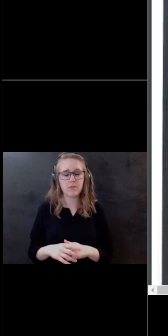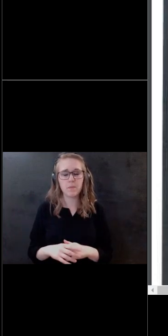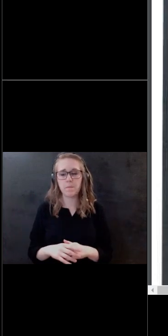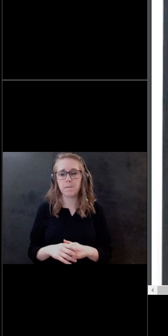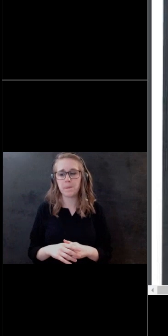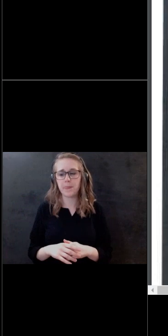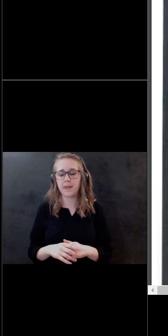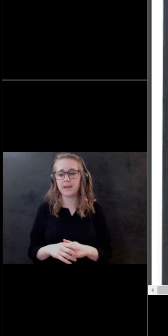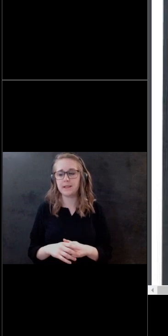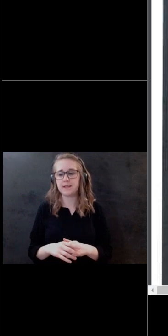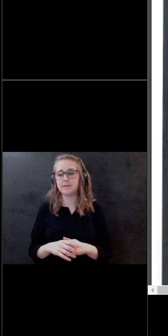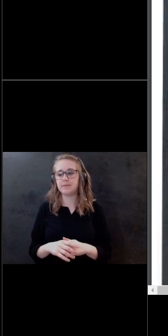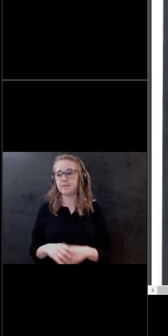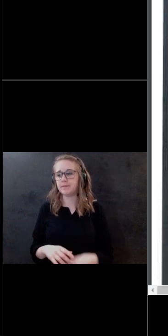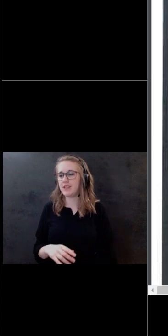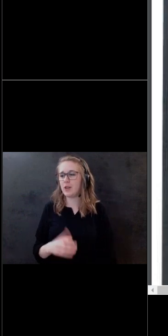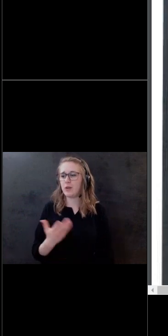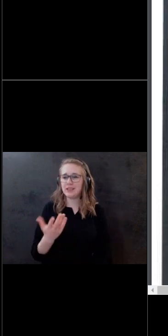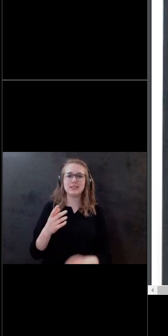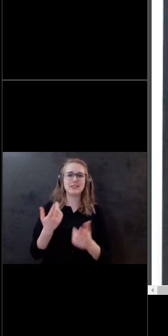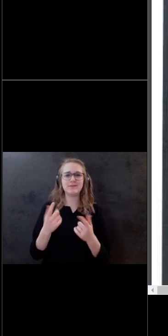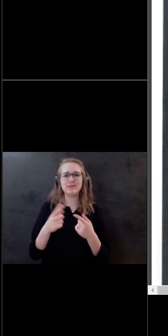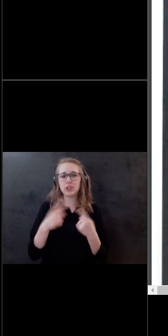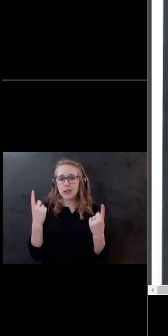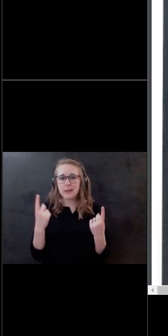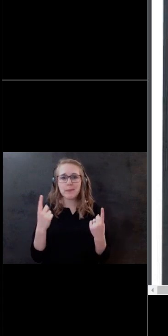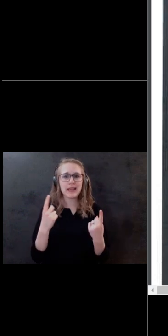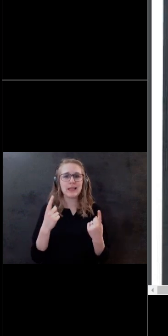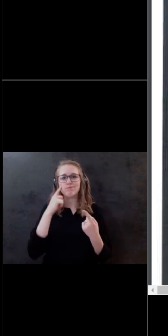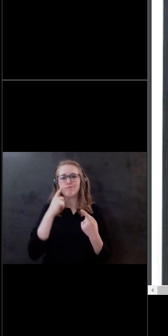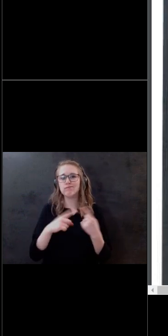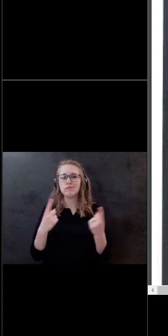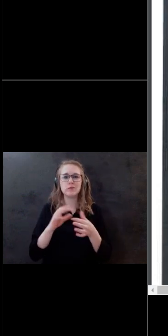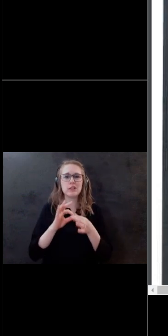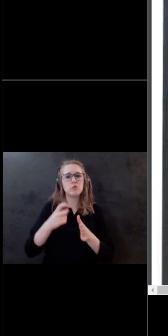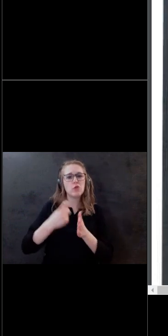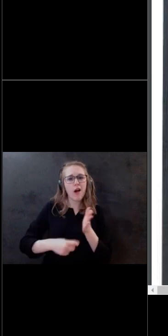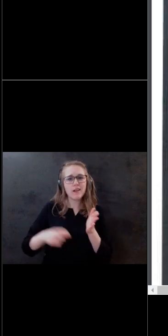was disagreement on cost of paying for that park.